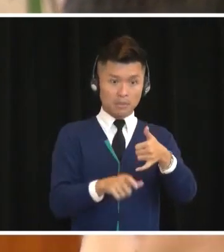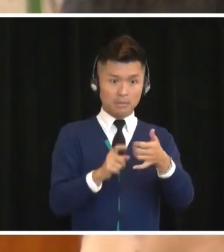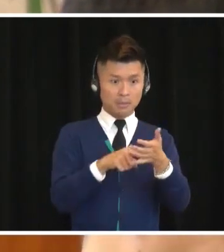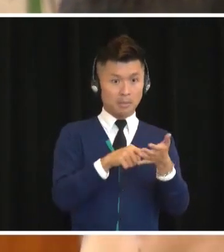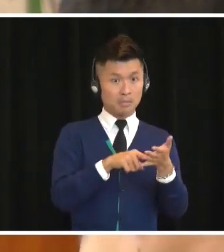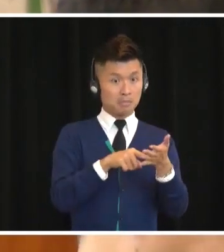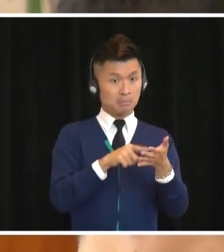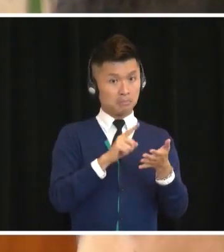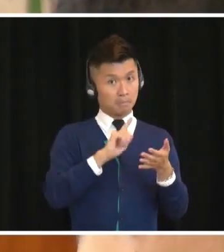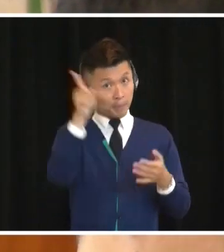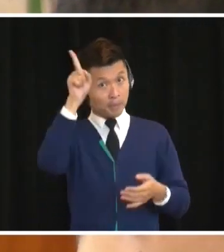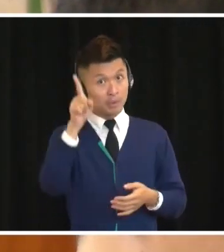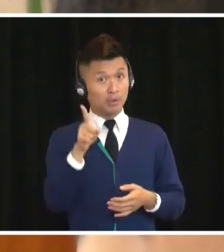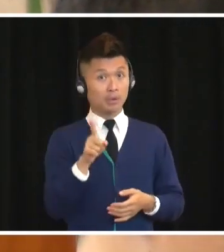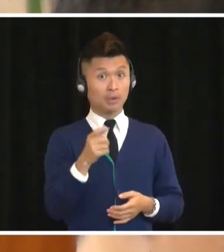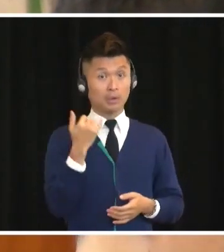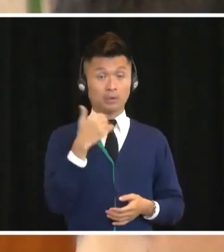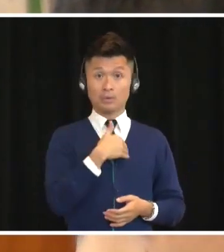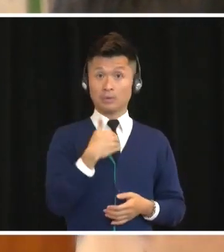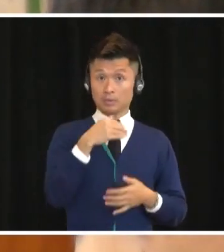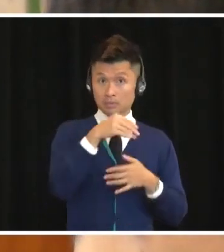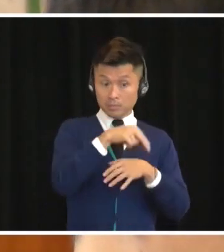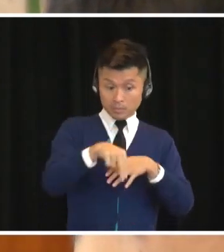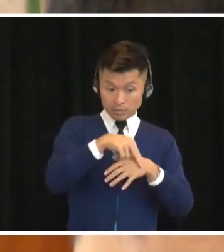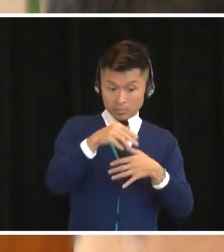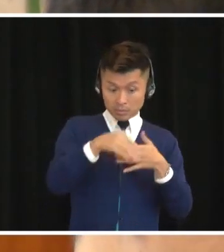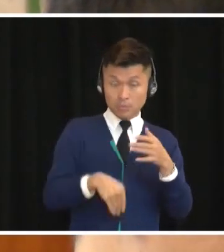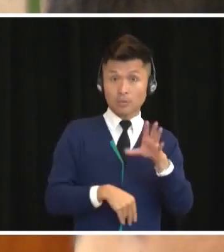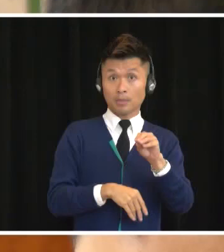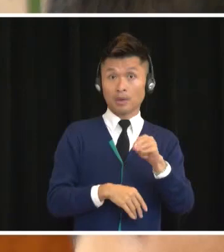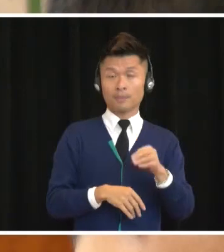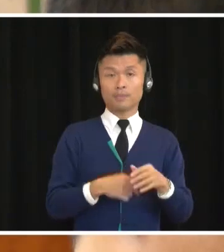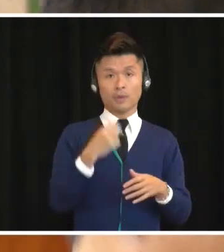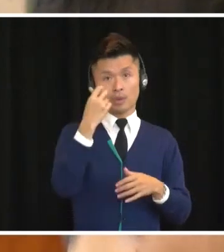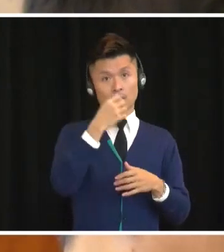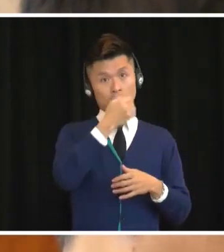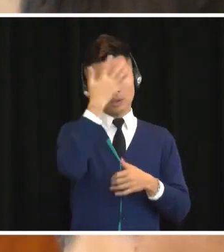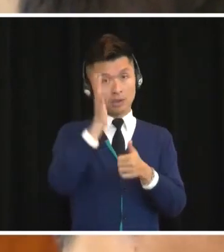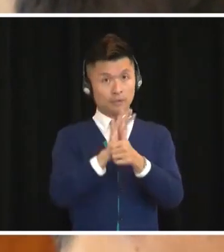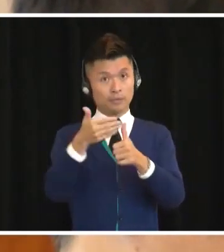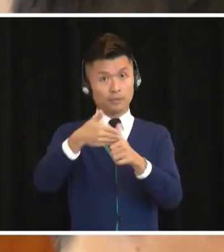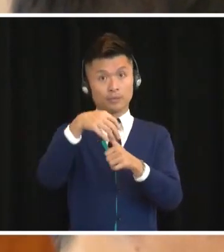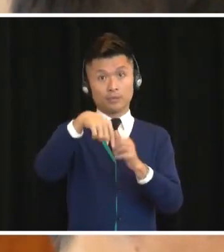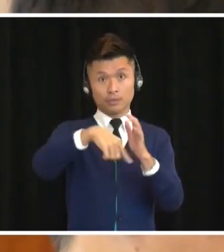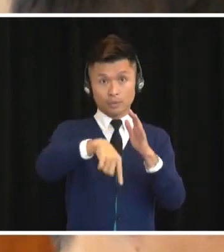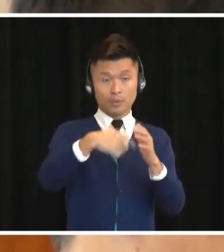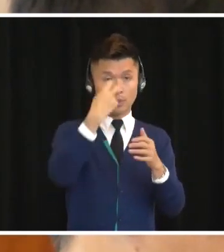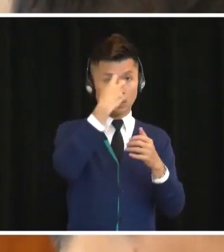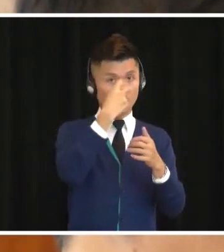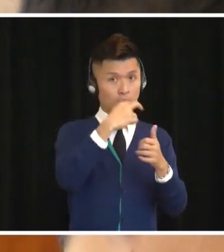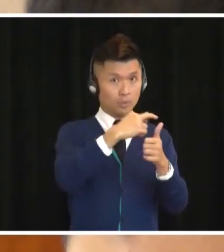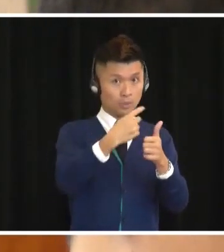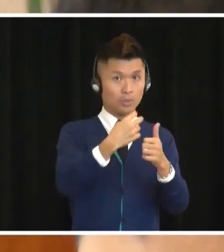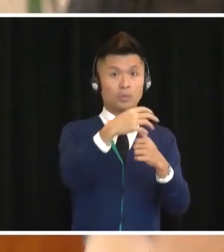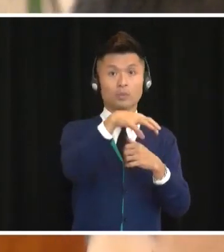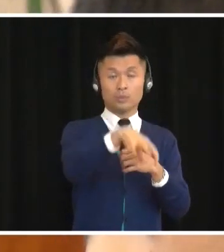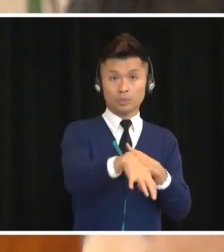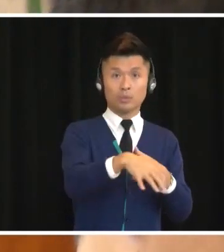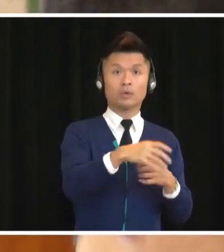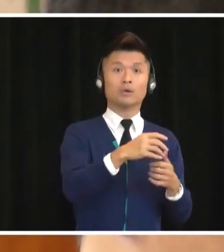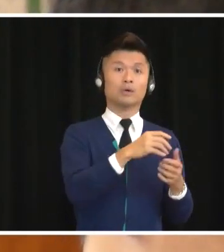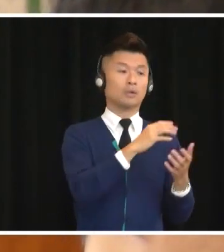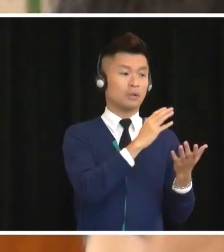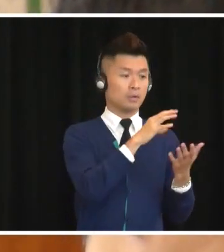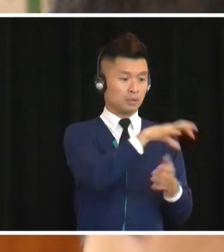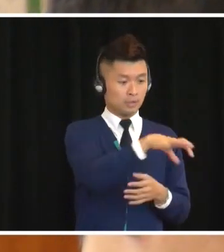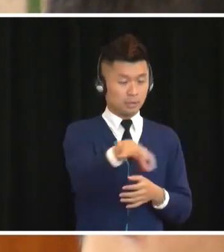When judges go there, judges will review whether these institutions have proper complaints mechanisms. So detention